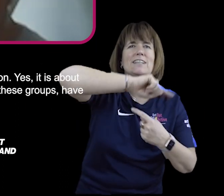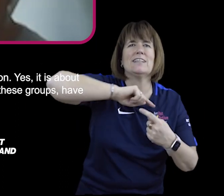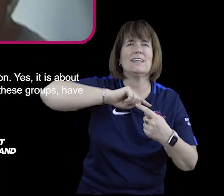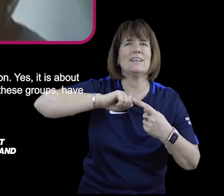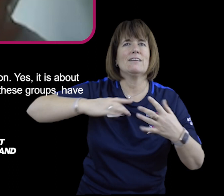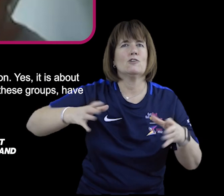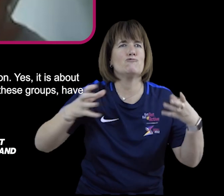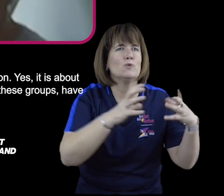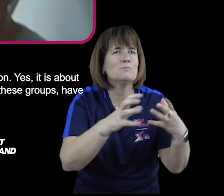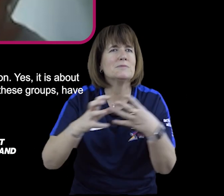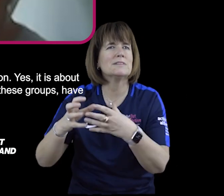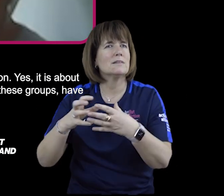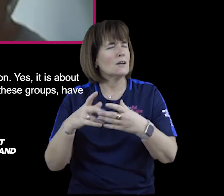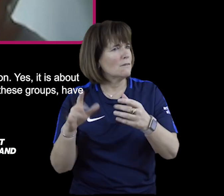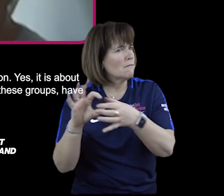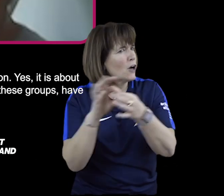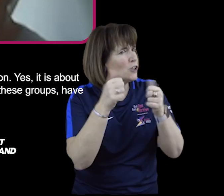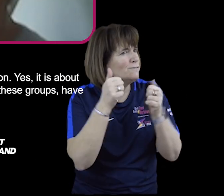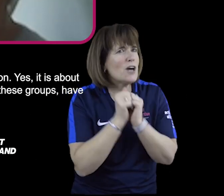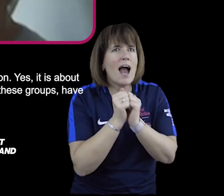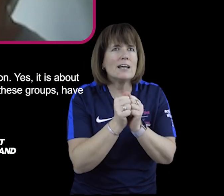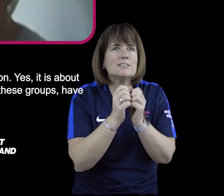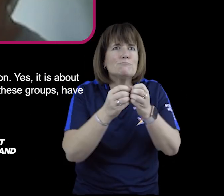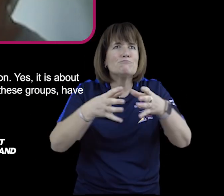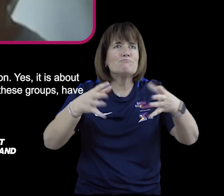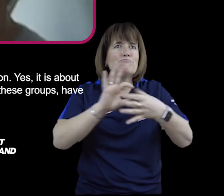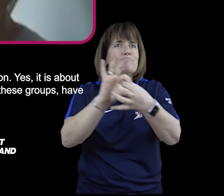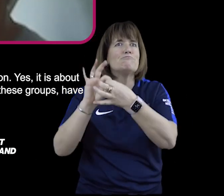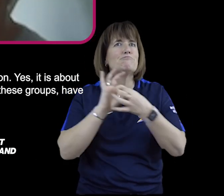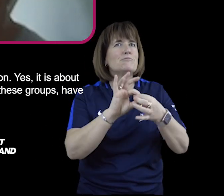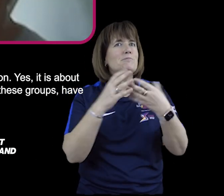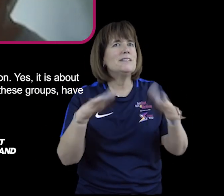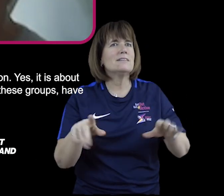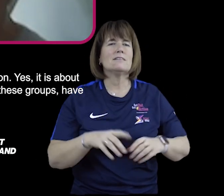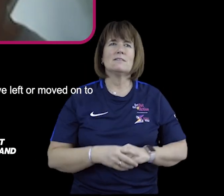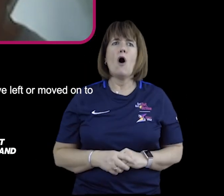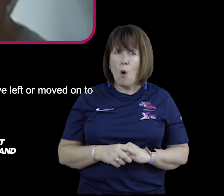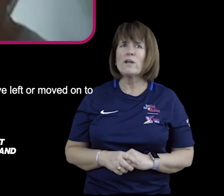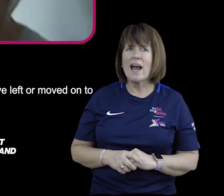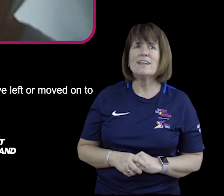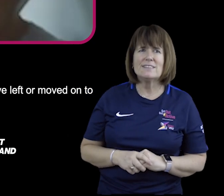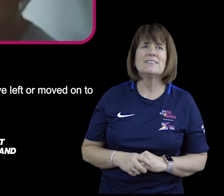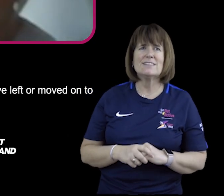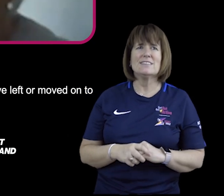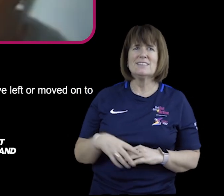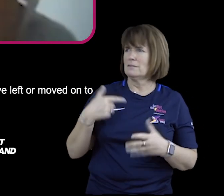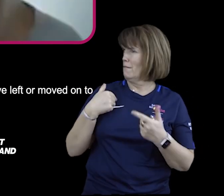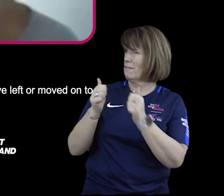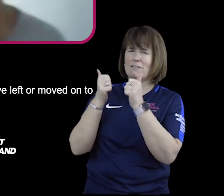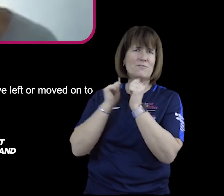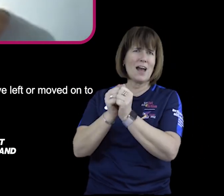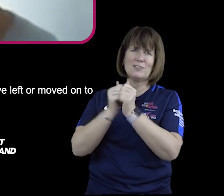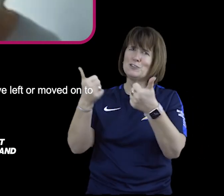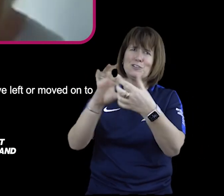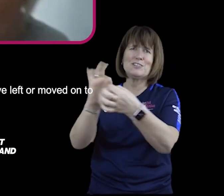connection and community spirit with these groups, you know, have you made good friends? Oh yes, yeah. I